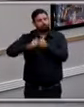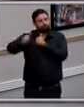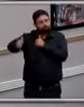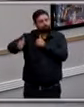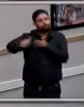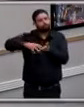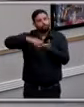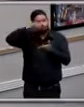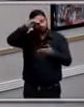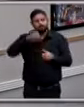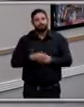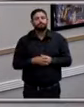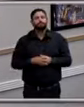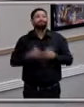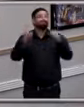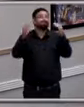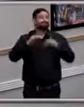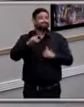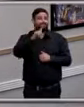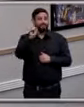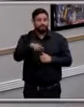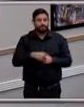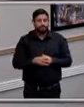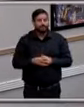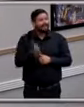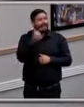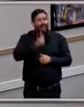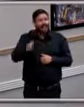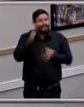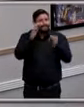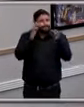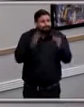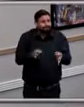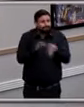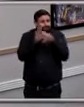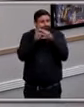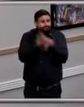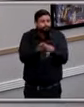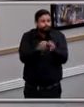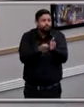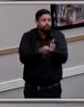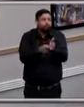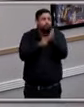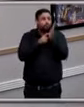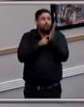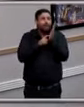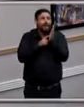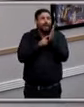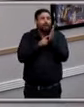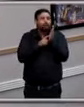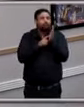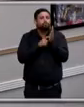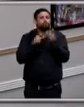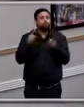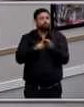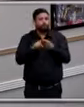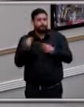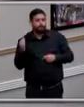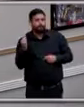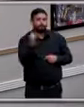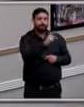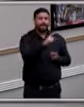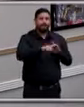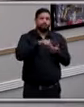A next question is, have there been any decisions made about the required to return to